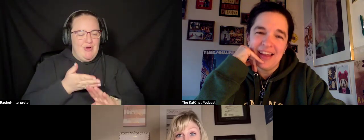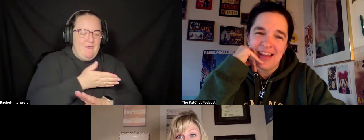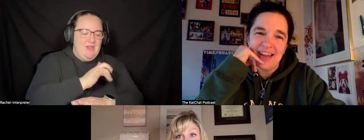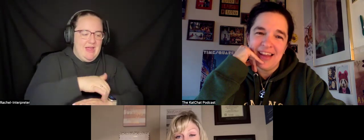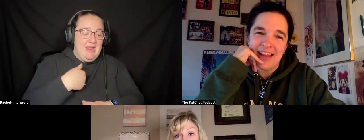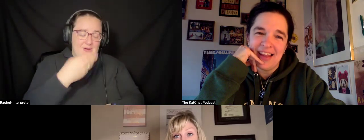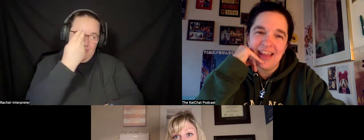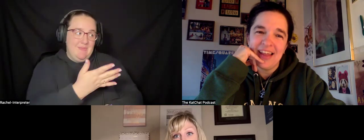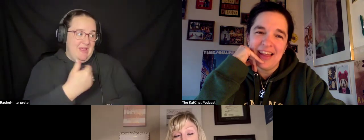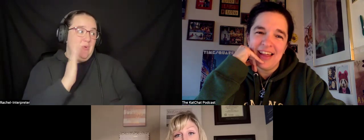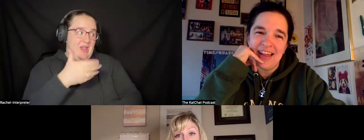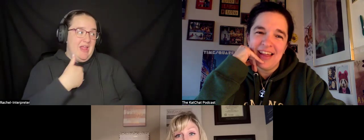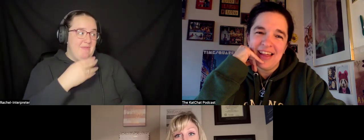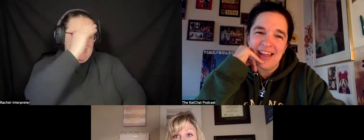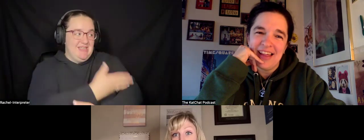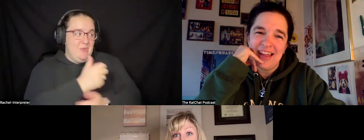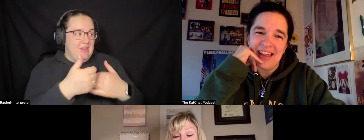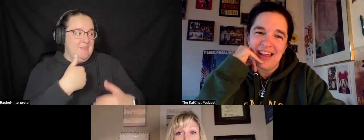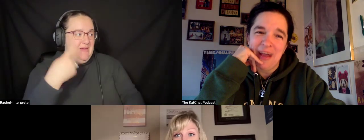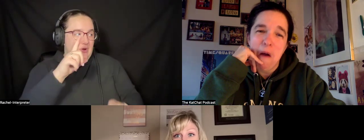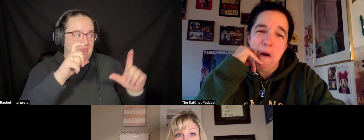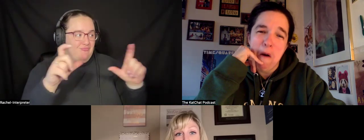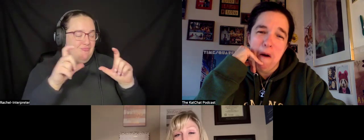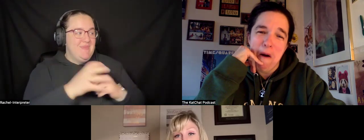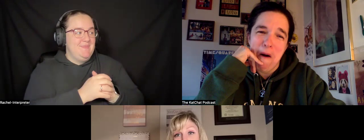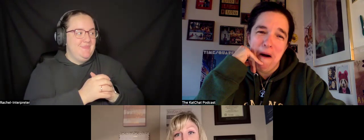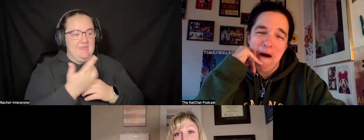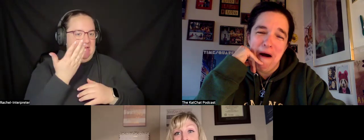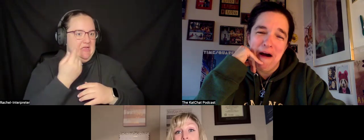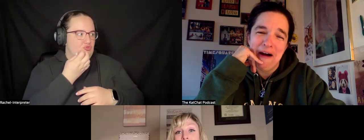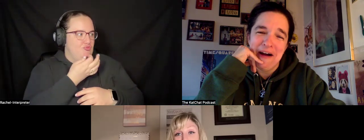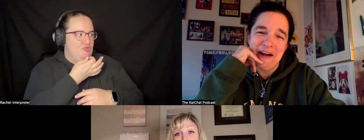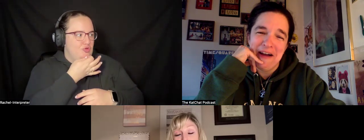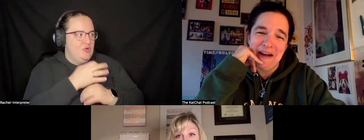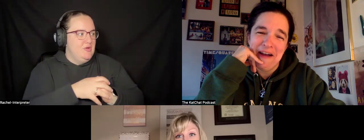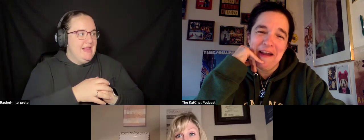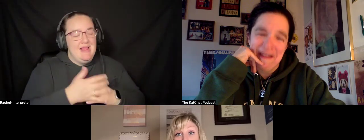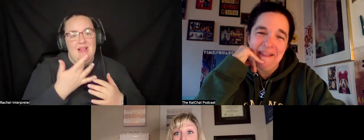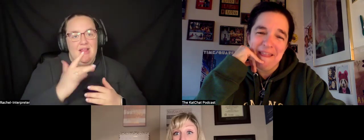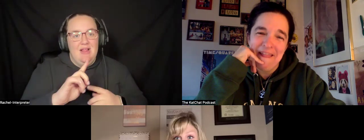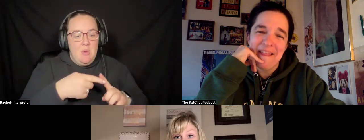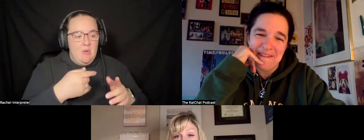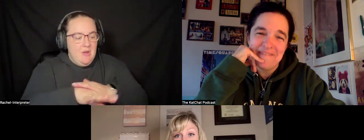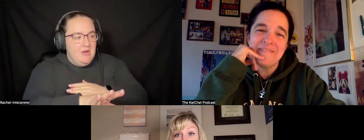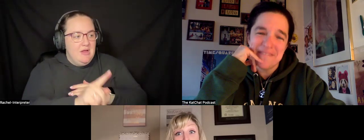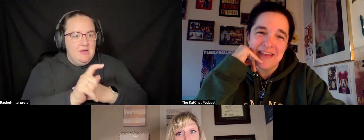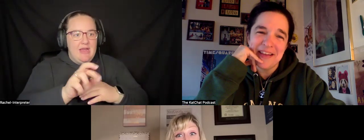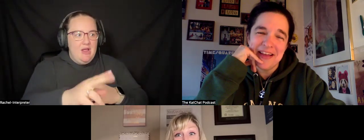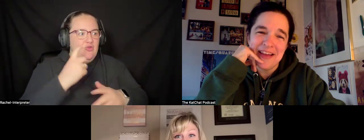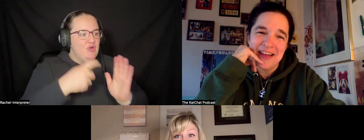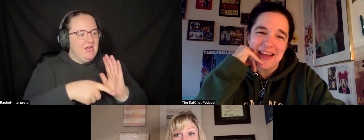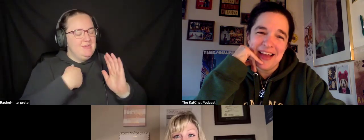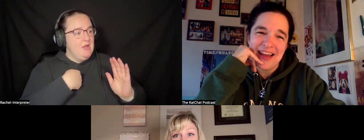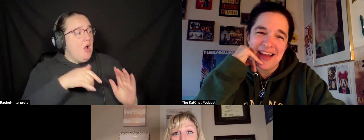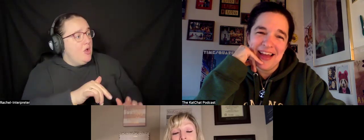gonna have my son with me. At the photo op here in like 10 minutes. And so luckily, like when we walked in, Tyler recognized me and he's like, oh,